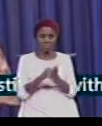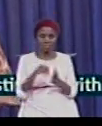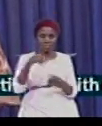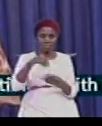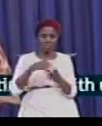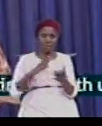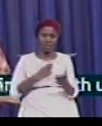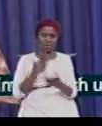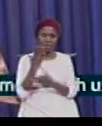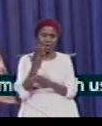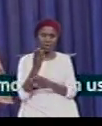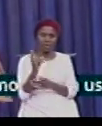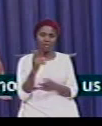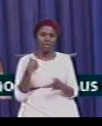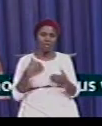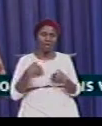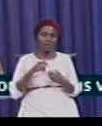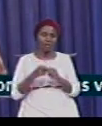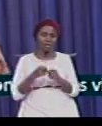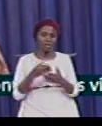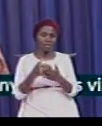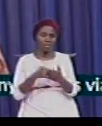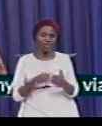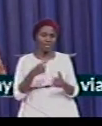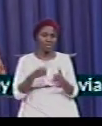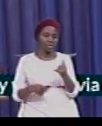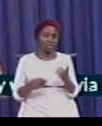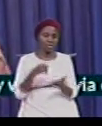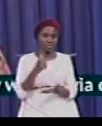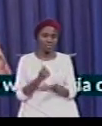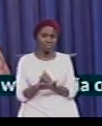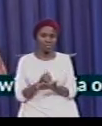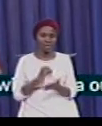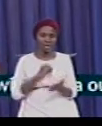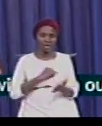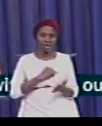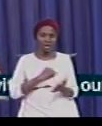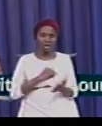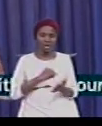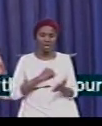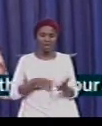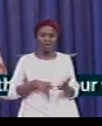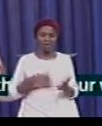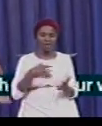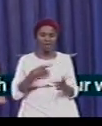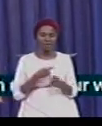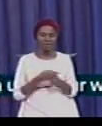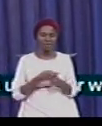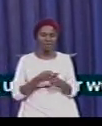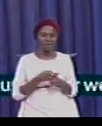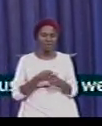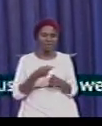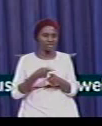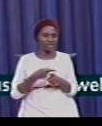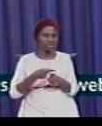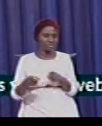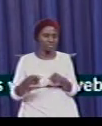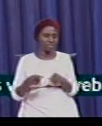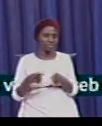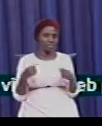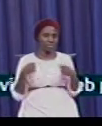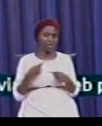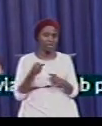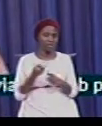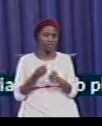before the last amen, I felt a sharp pain. And from that time till now, I've been having